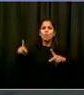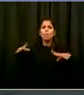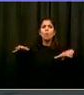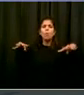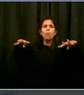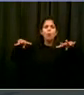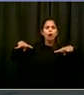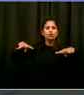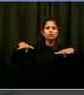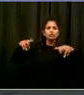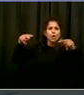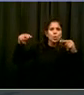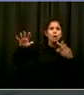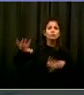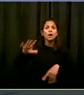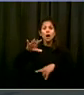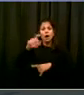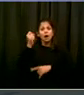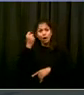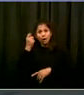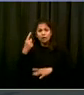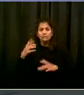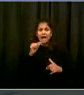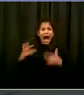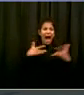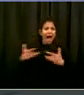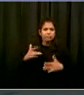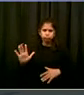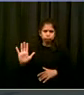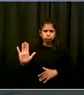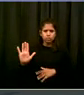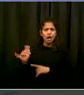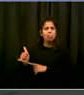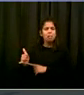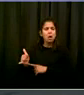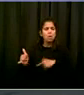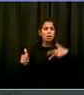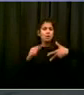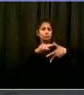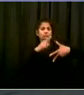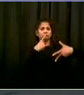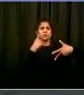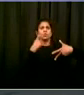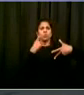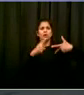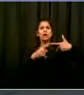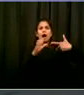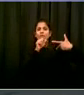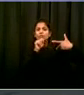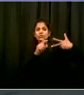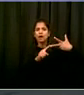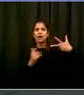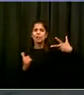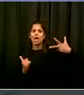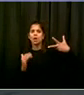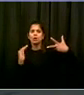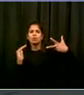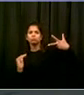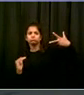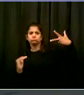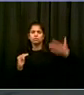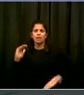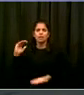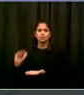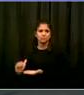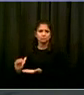not as deep a challenge as other areas, where we hope to be able to turn it around with the cooperation and involvement of the people of those communities. See